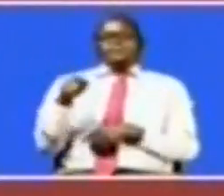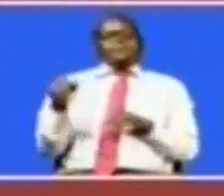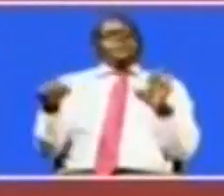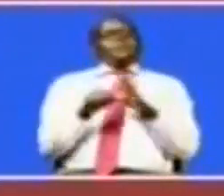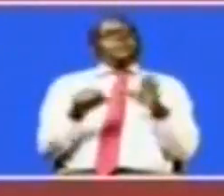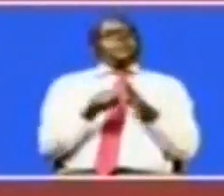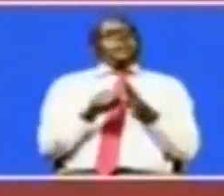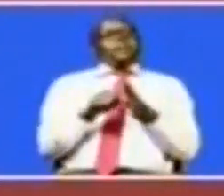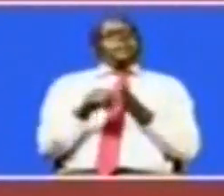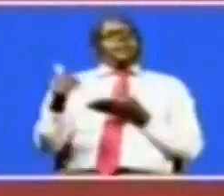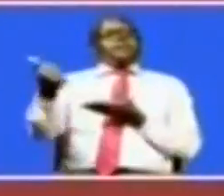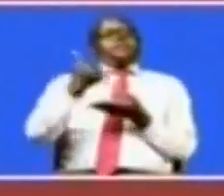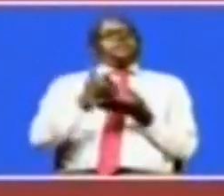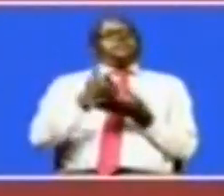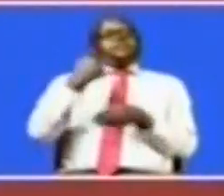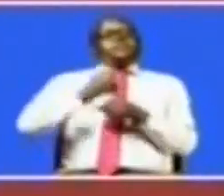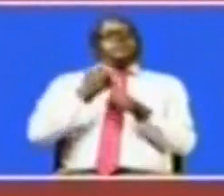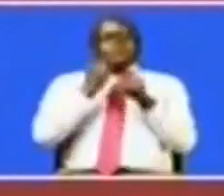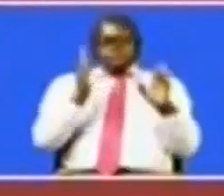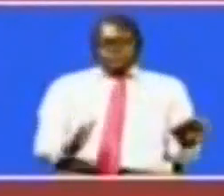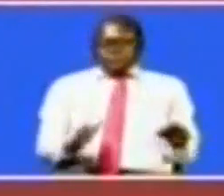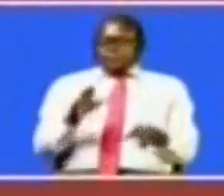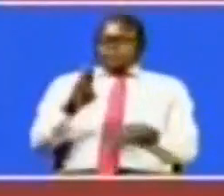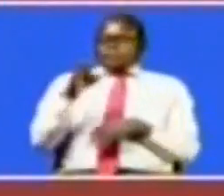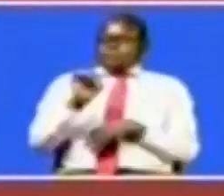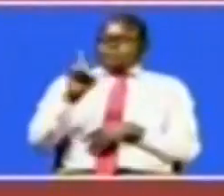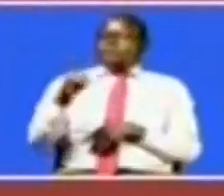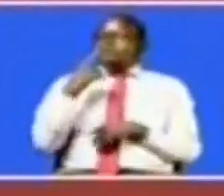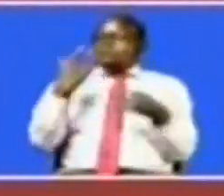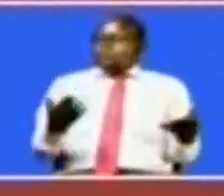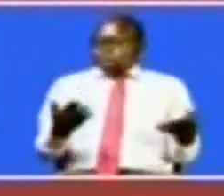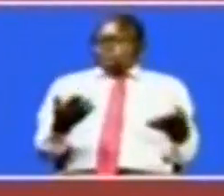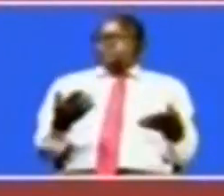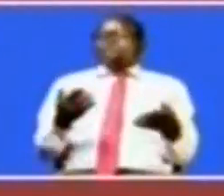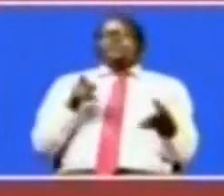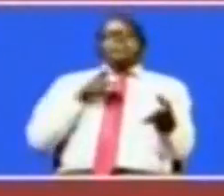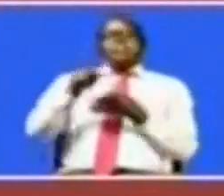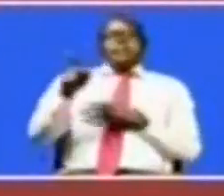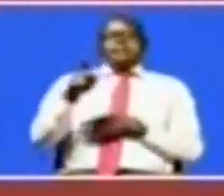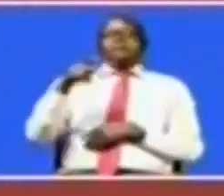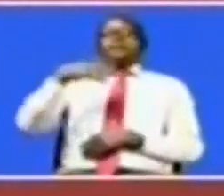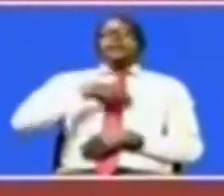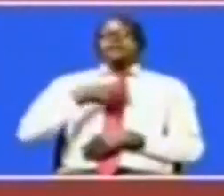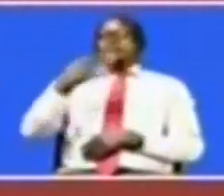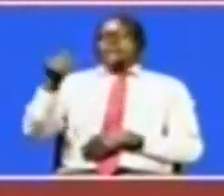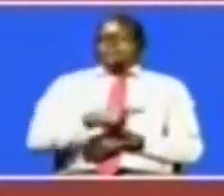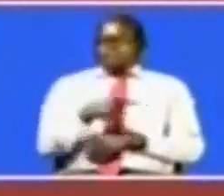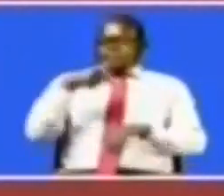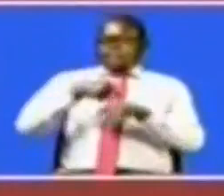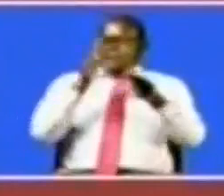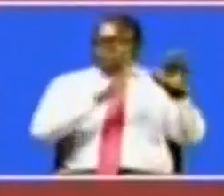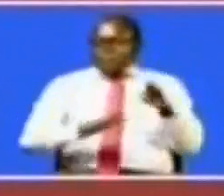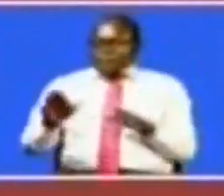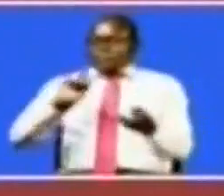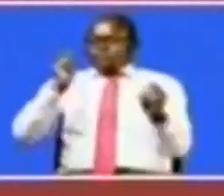unease among employees. The board of directors has given a directive that employees go on unpaid leave for 3 months while plans